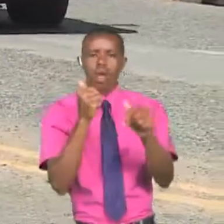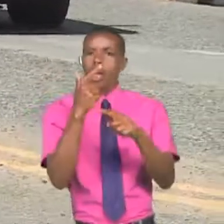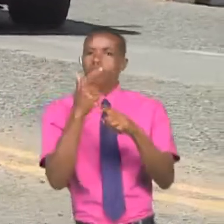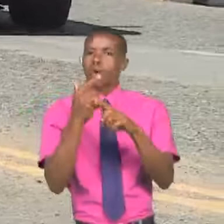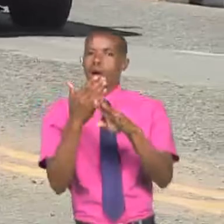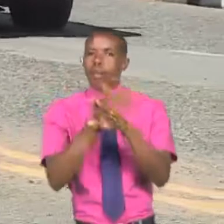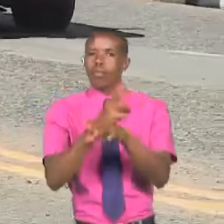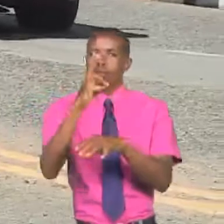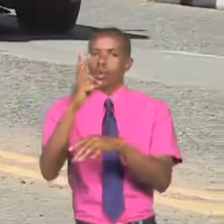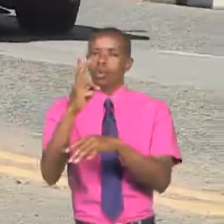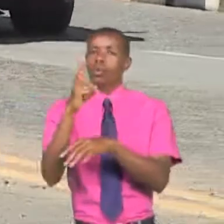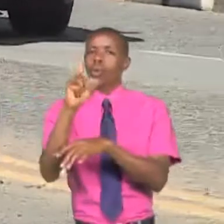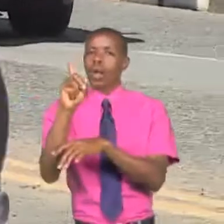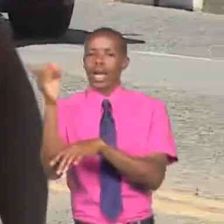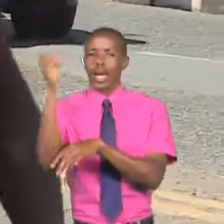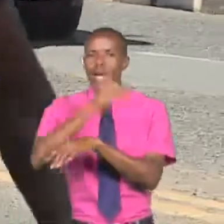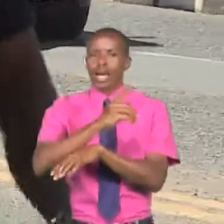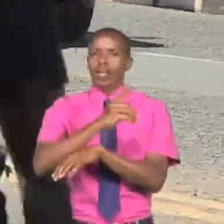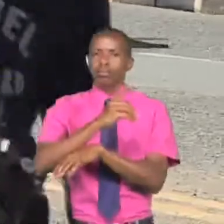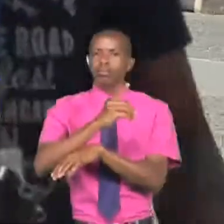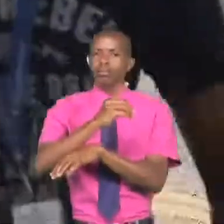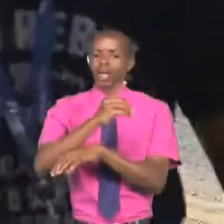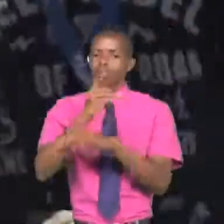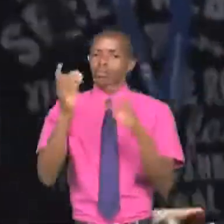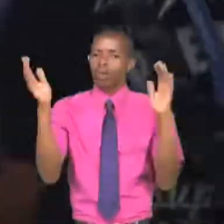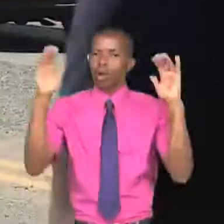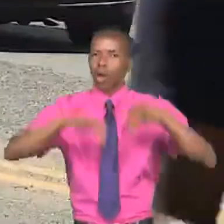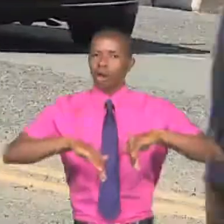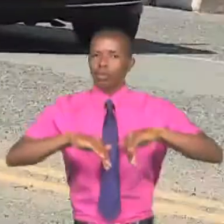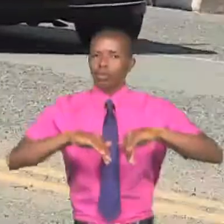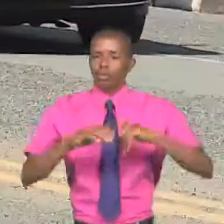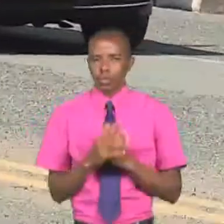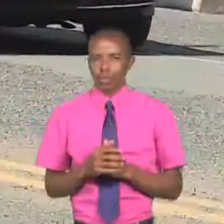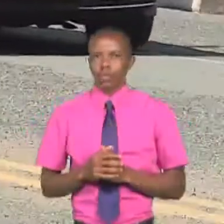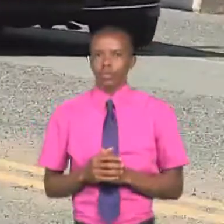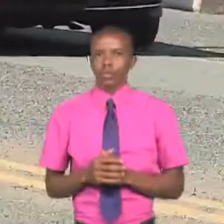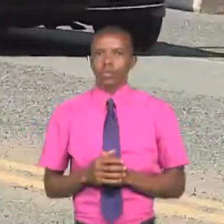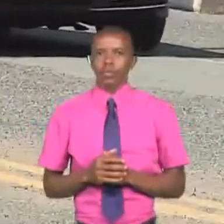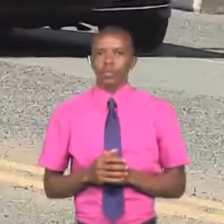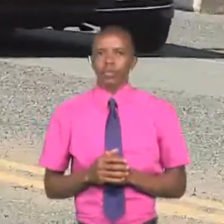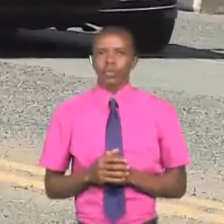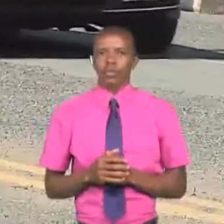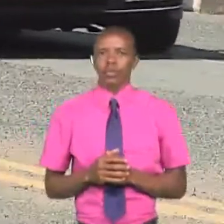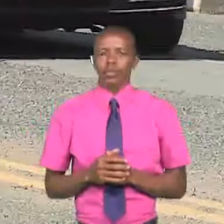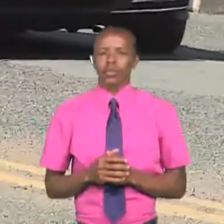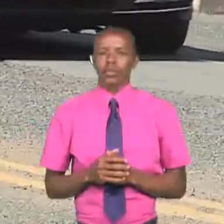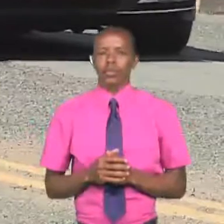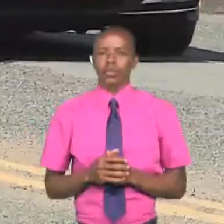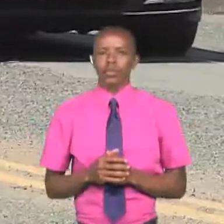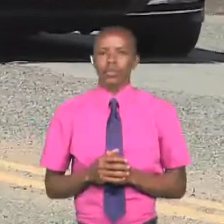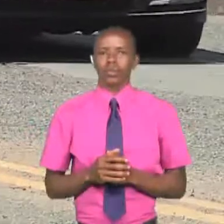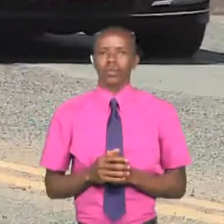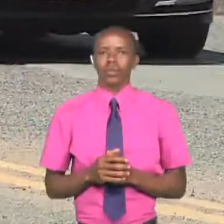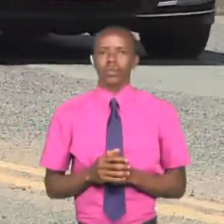the advisory lapses. Clifford Ndubi, Switch TV.